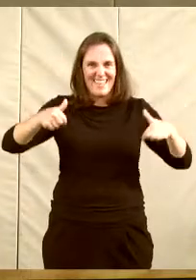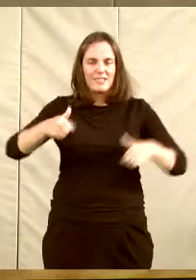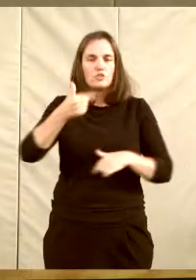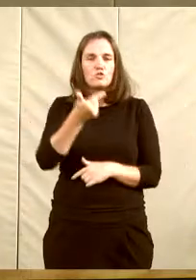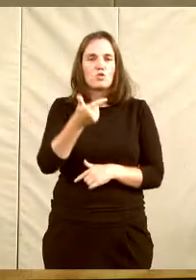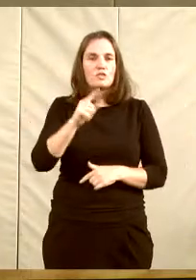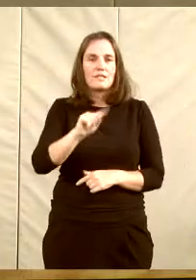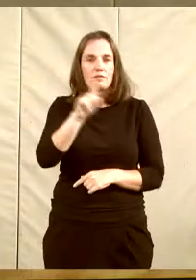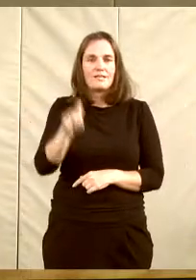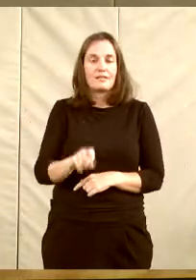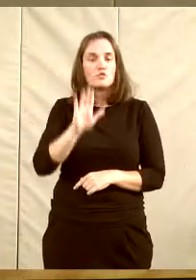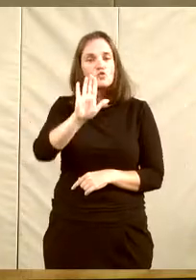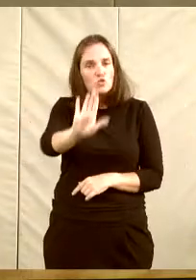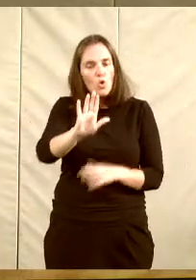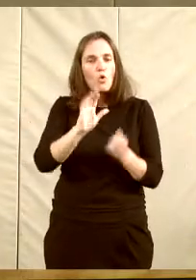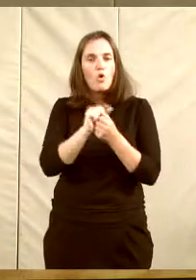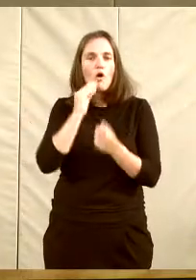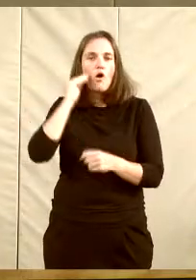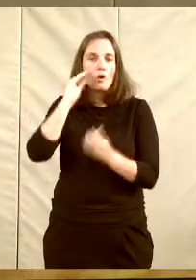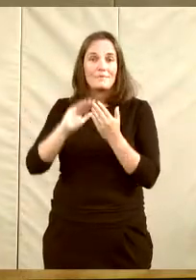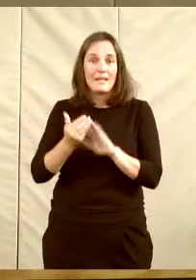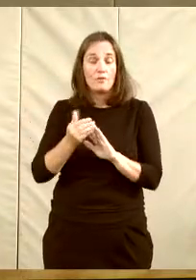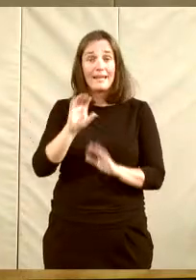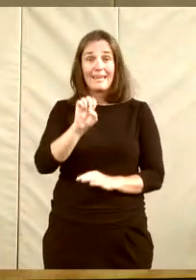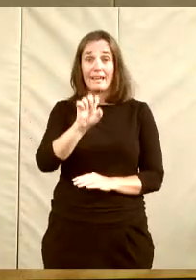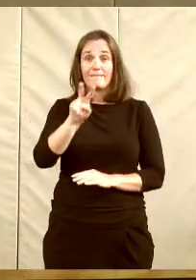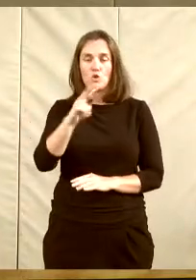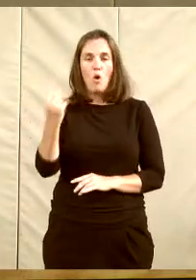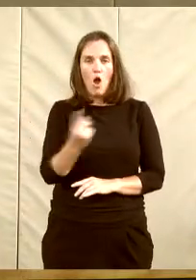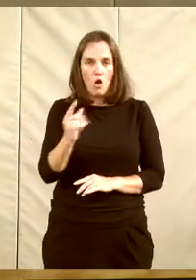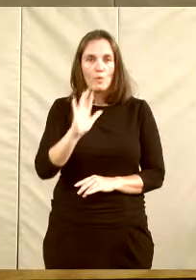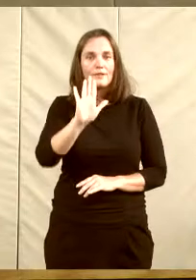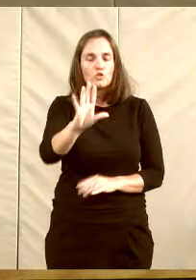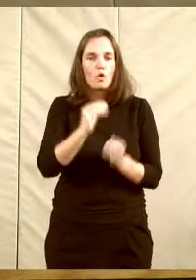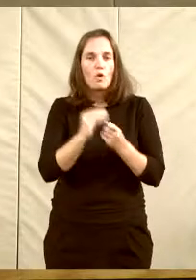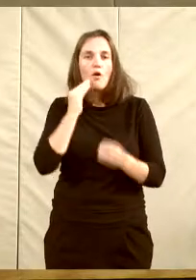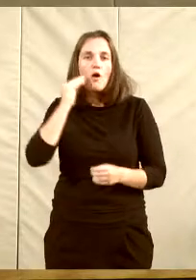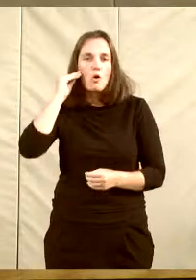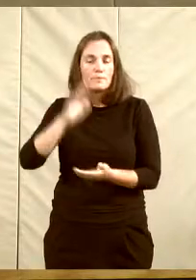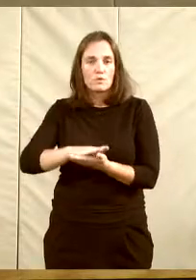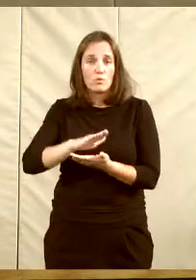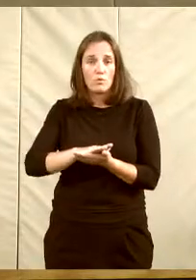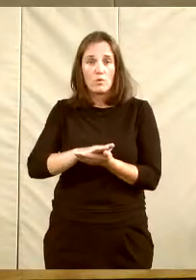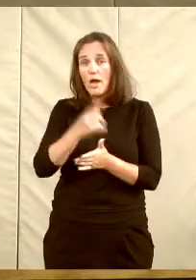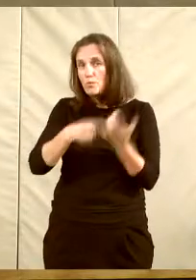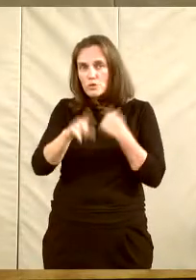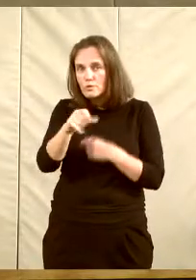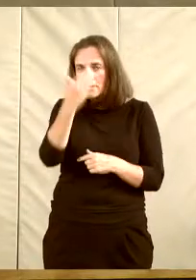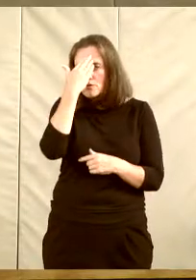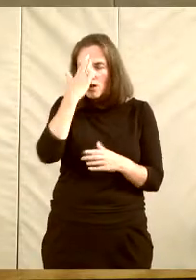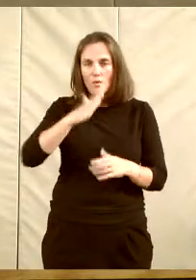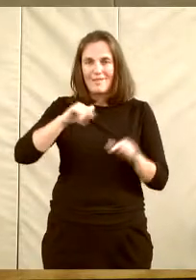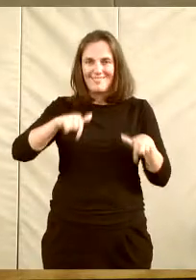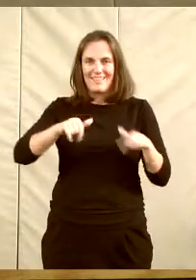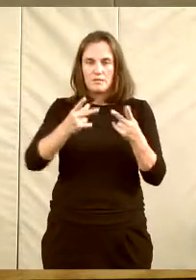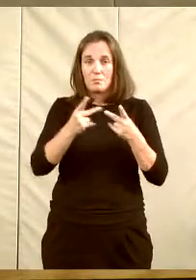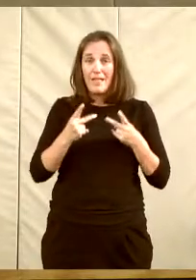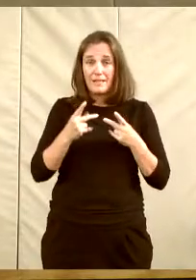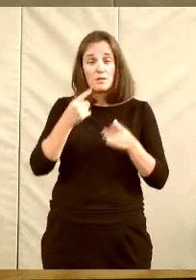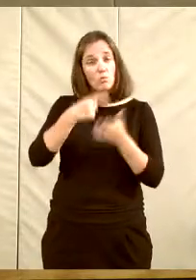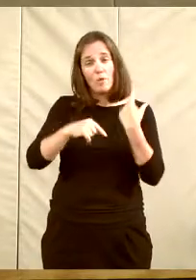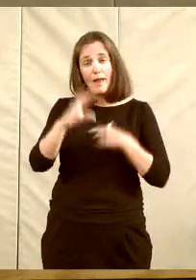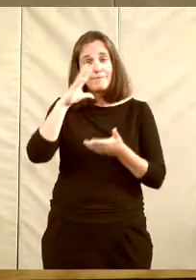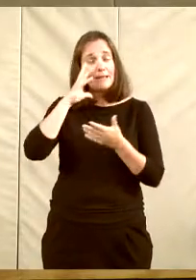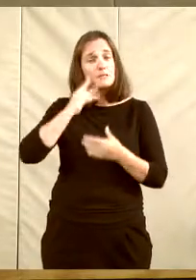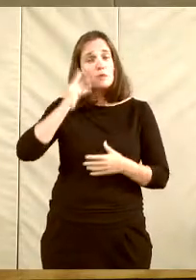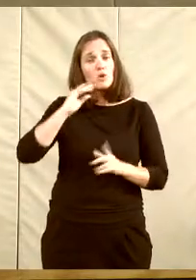Texas. Eastview High School will always be your school. And what you need to know about this place that I've experienced, especially in the last